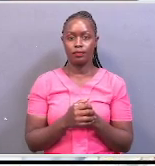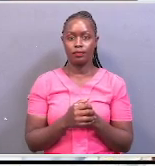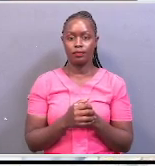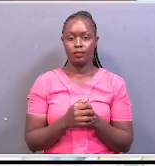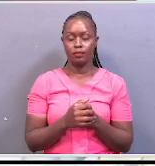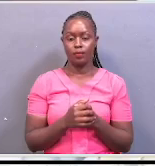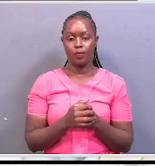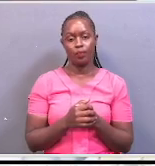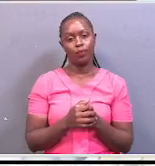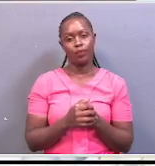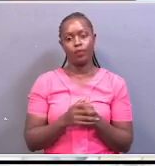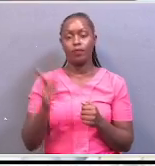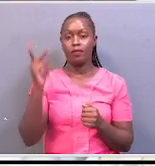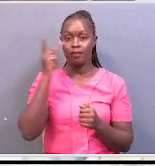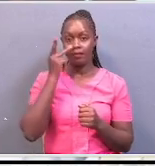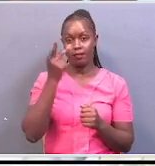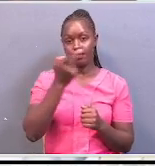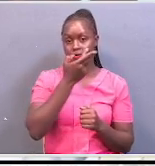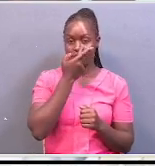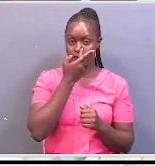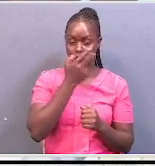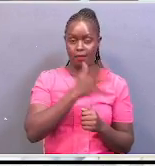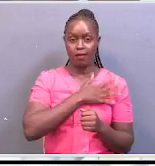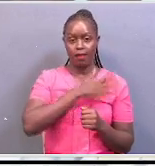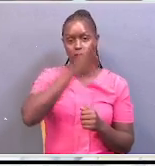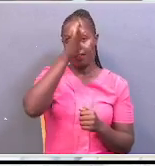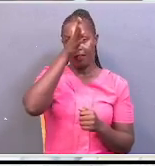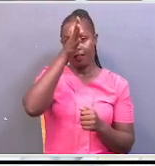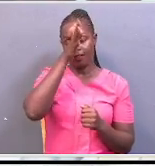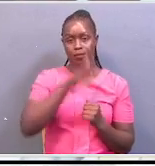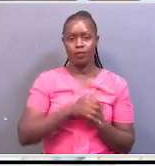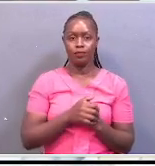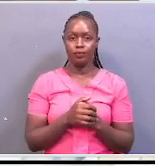baba wetu Mwai Kibaki,